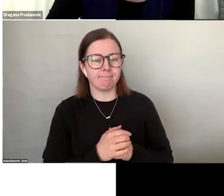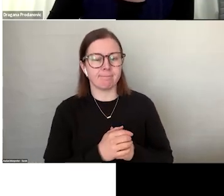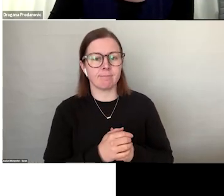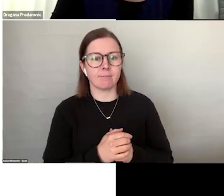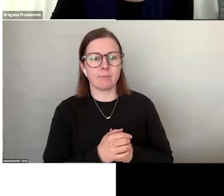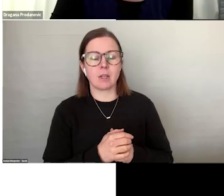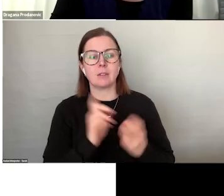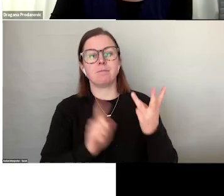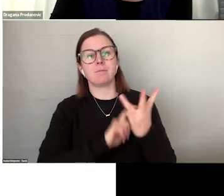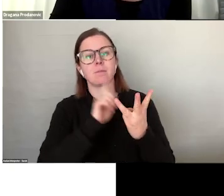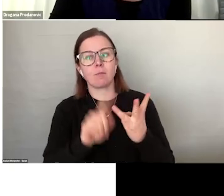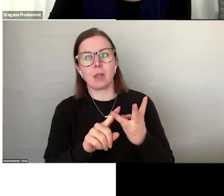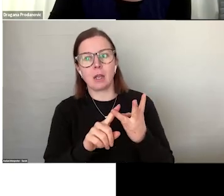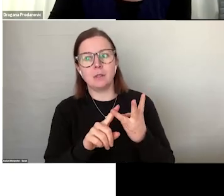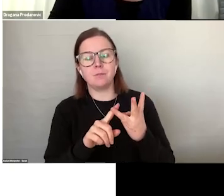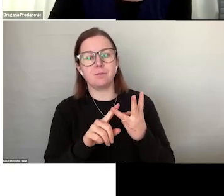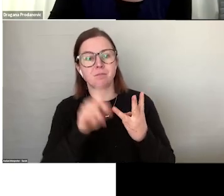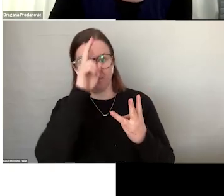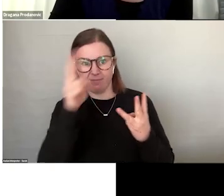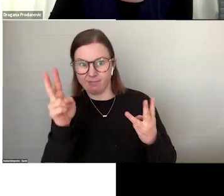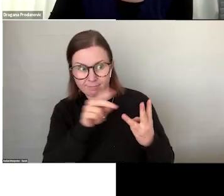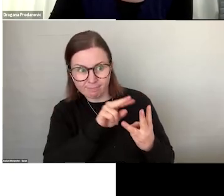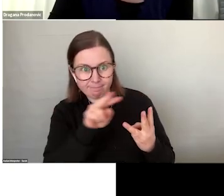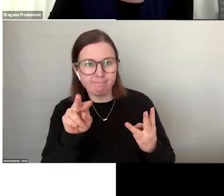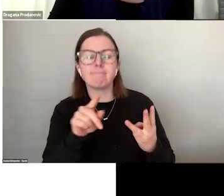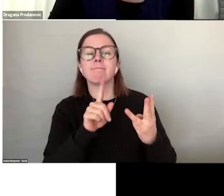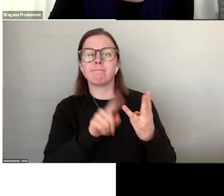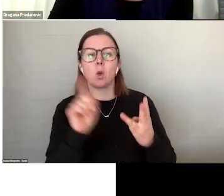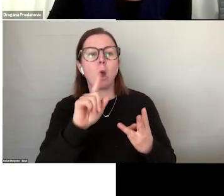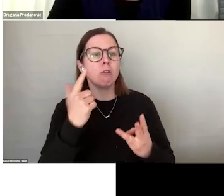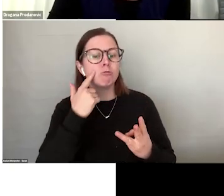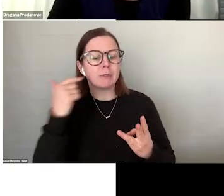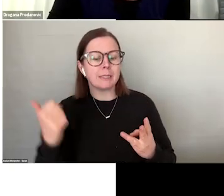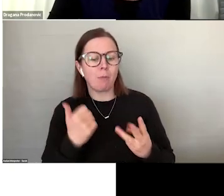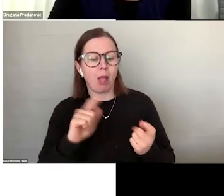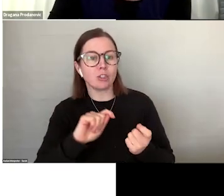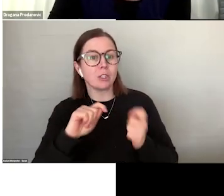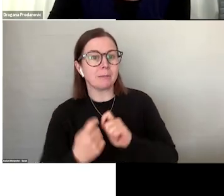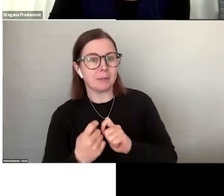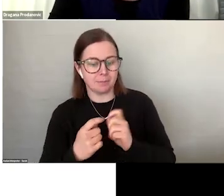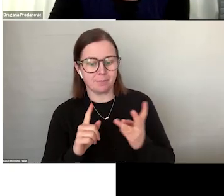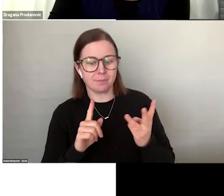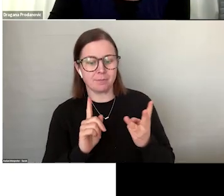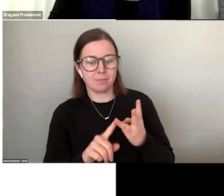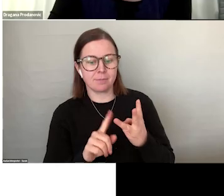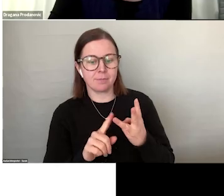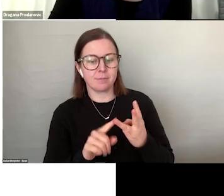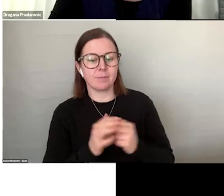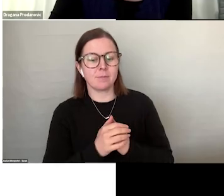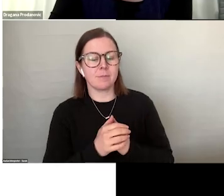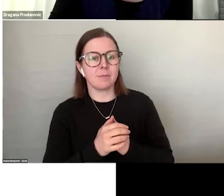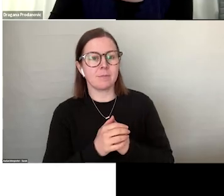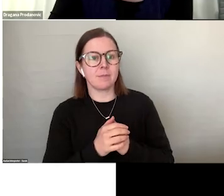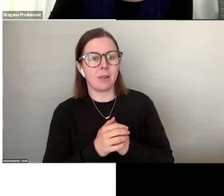third component that was recurring was reasonable adjustments. And what this means is that health services